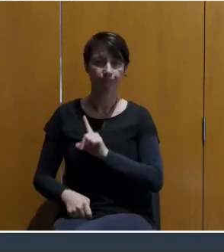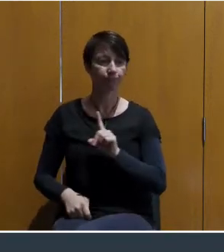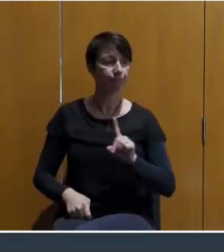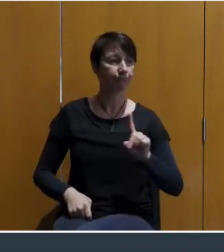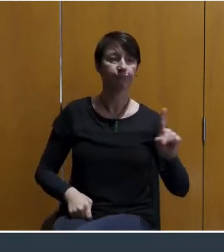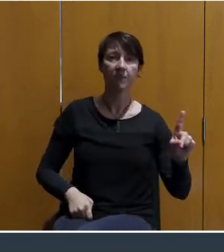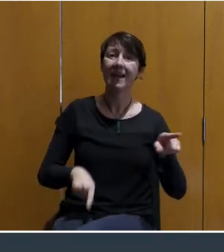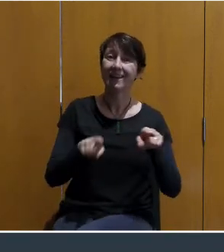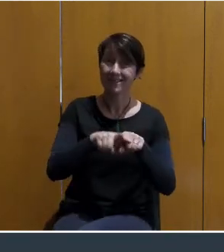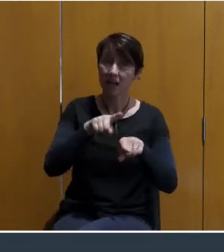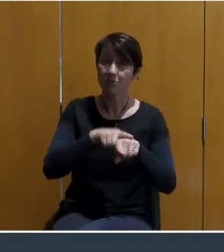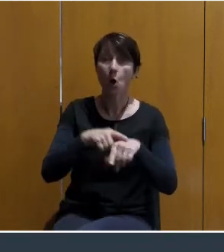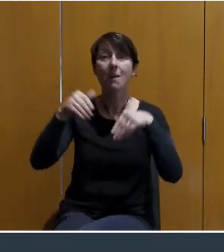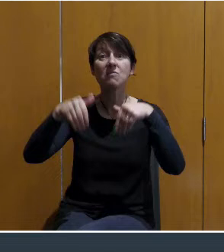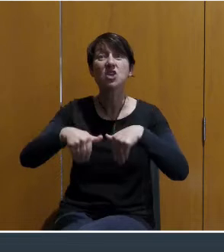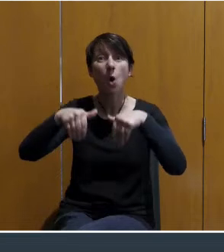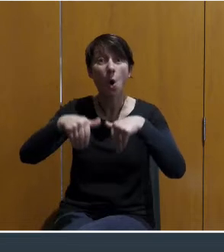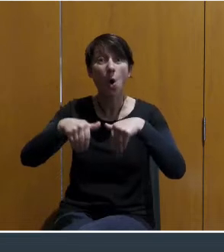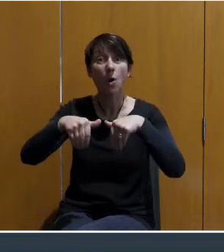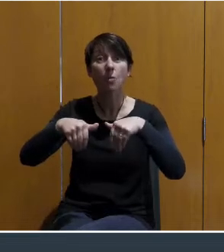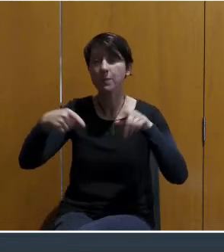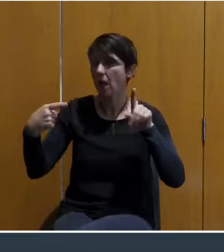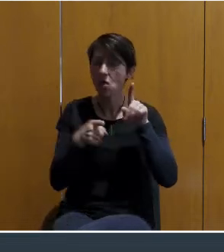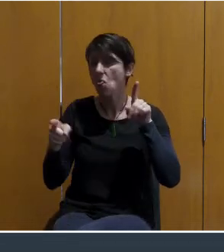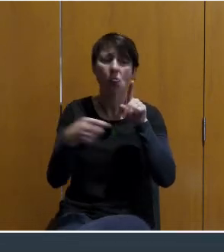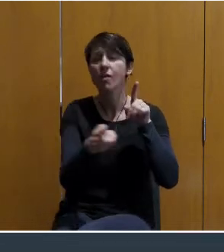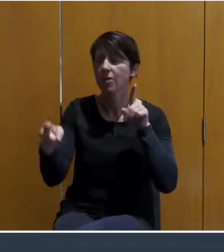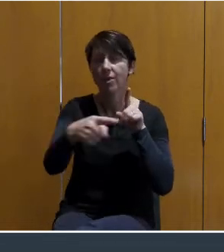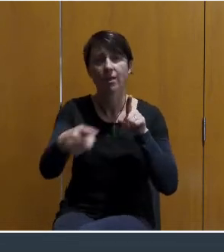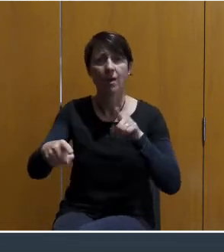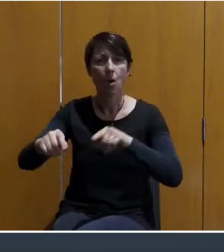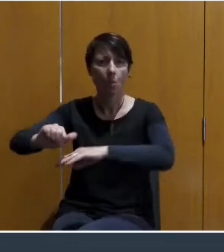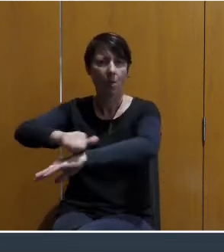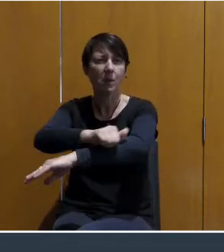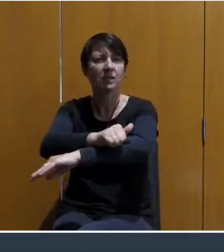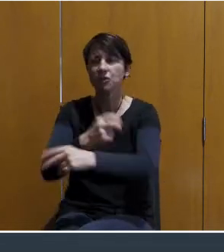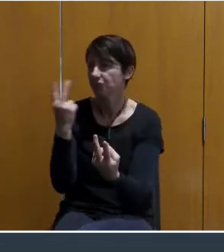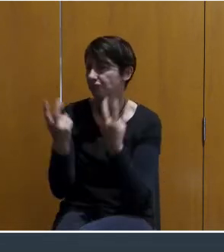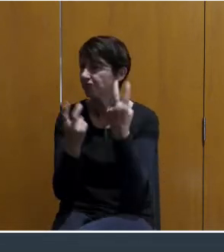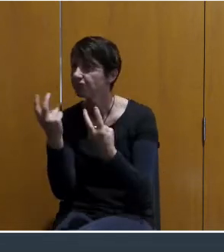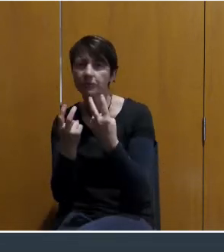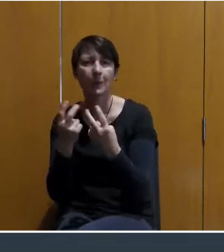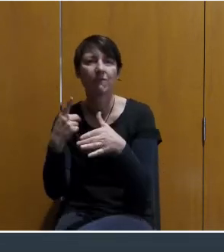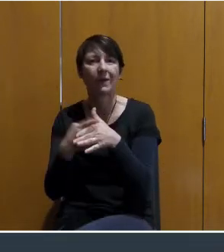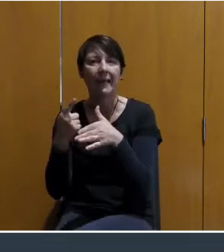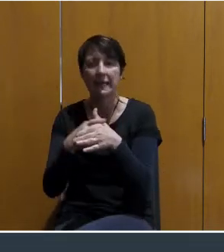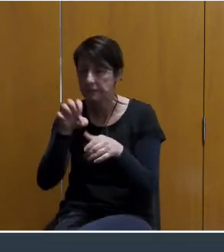beach, looking for eggs to eat. And it did. And during the time they were